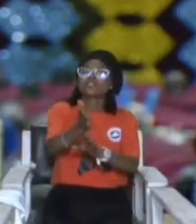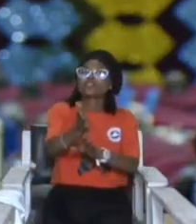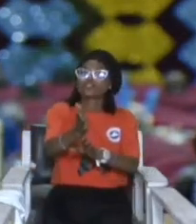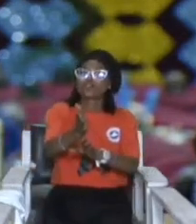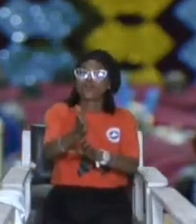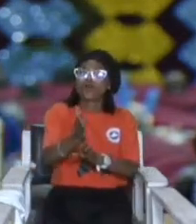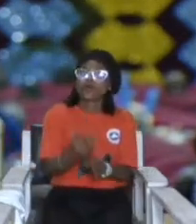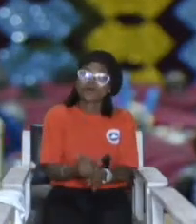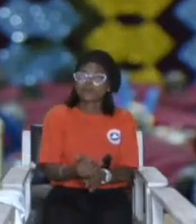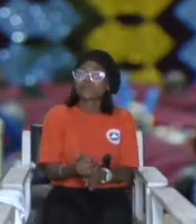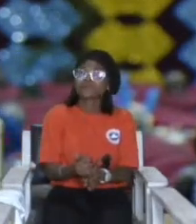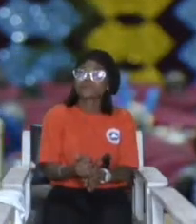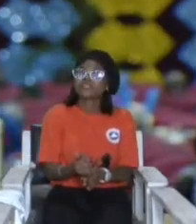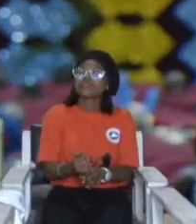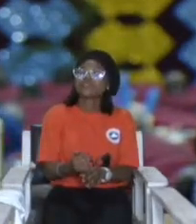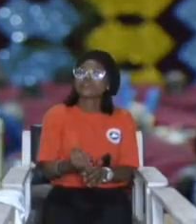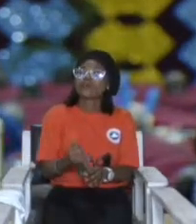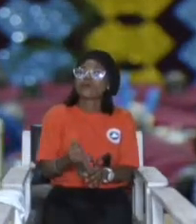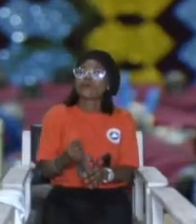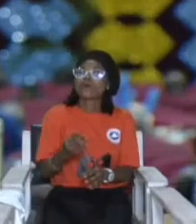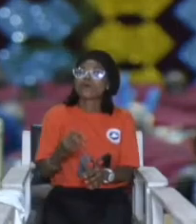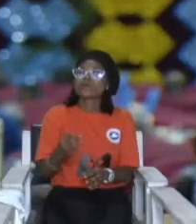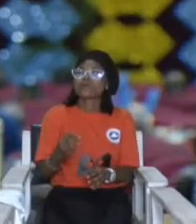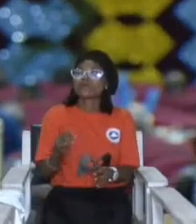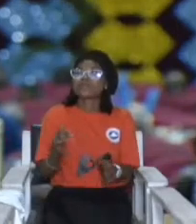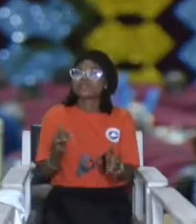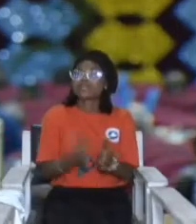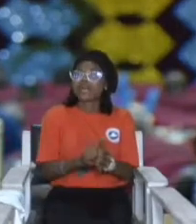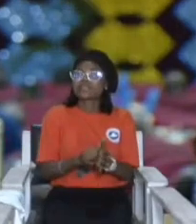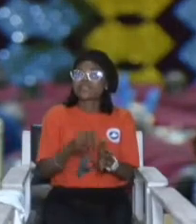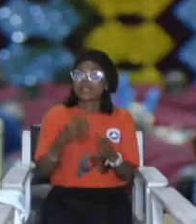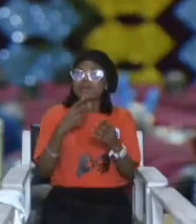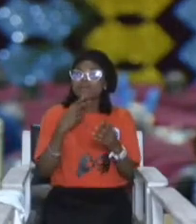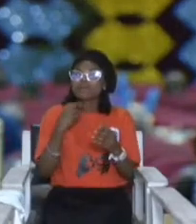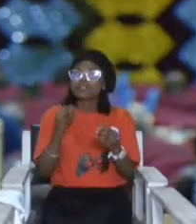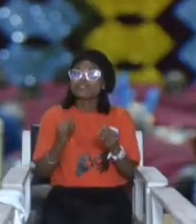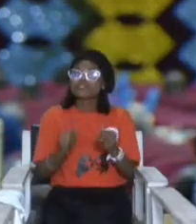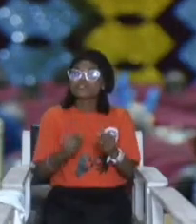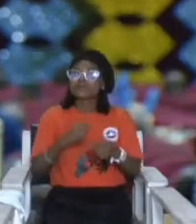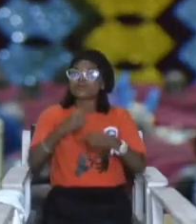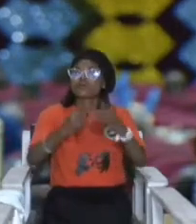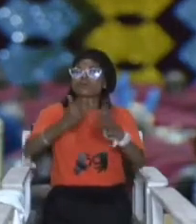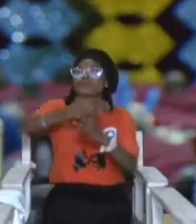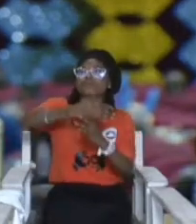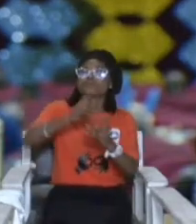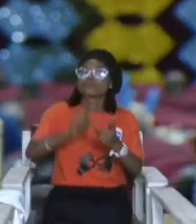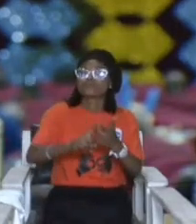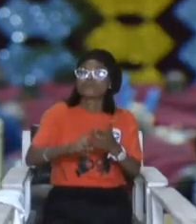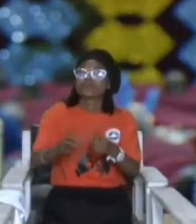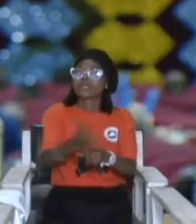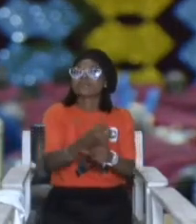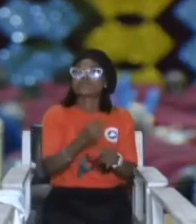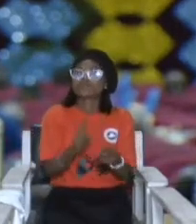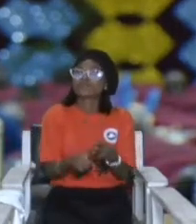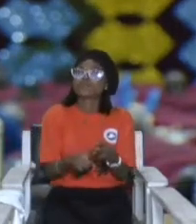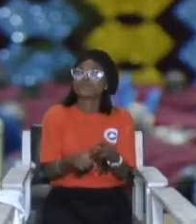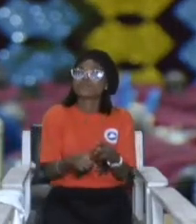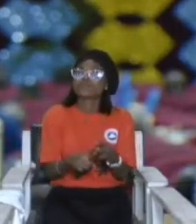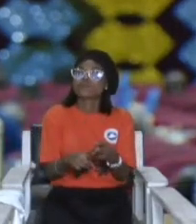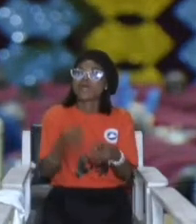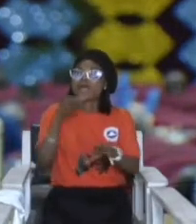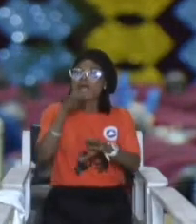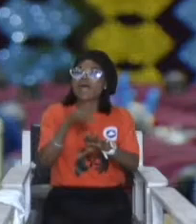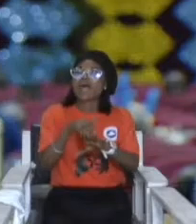The four major stages Moses went through to arrive at